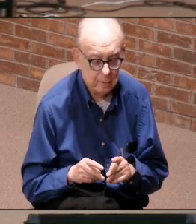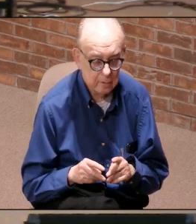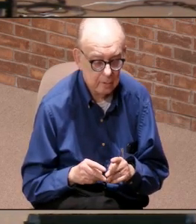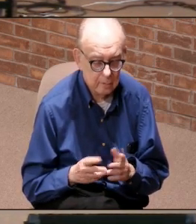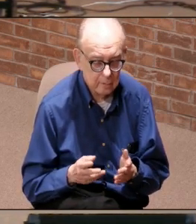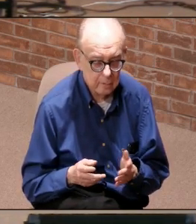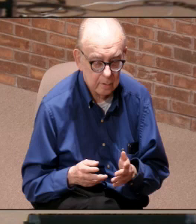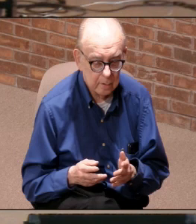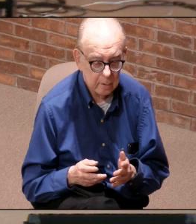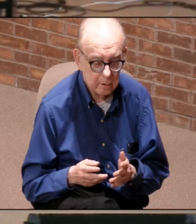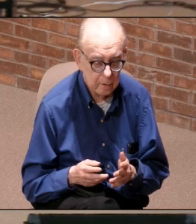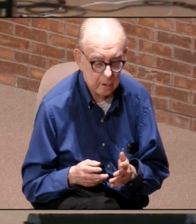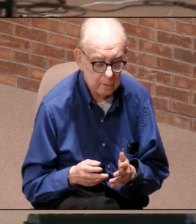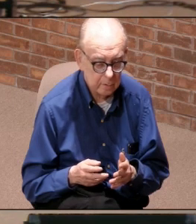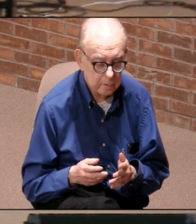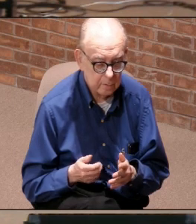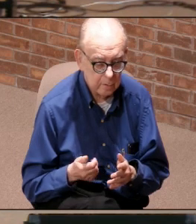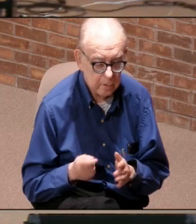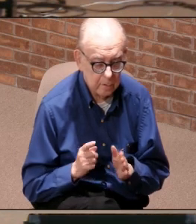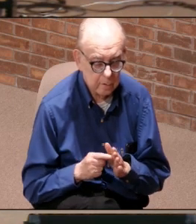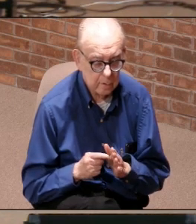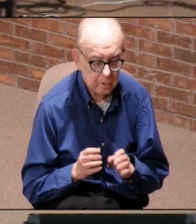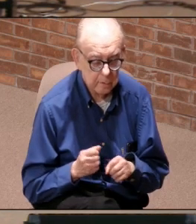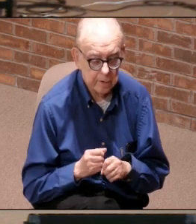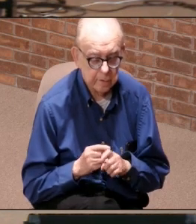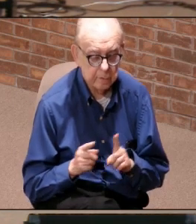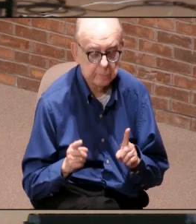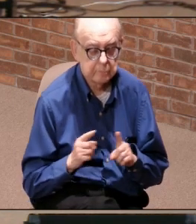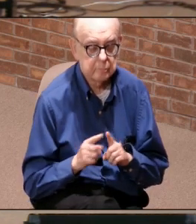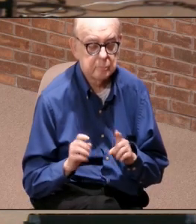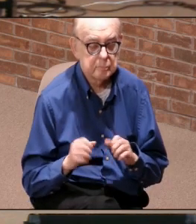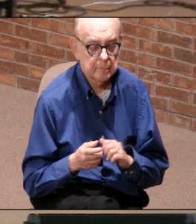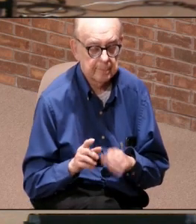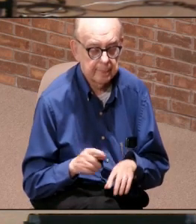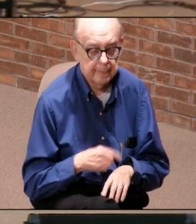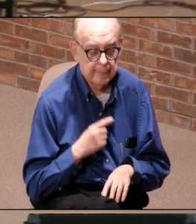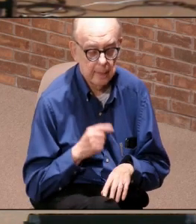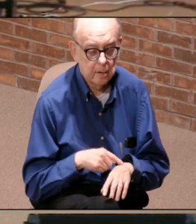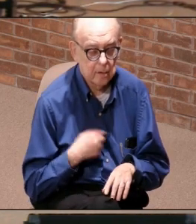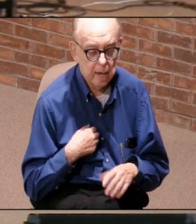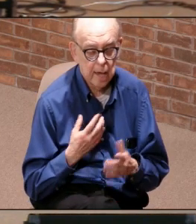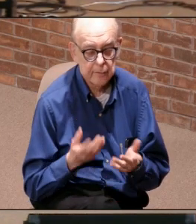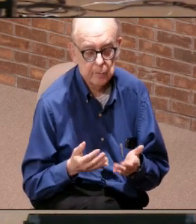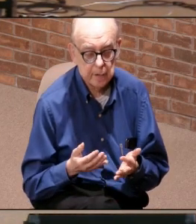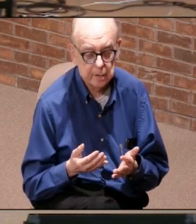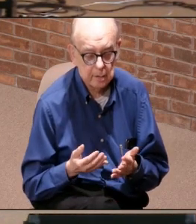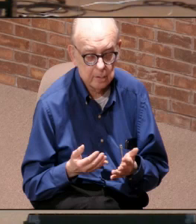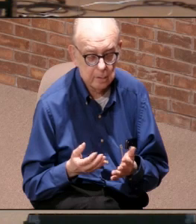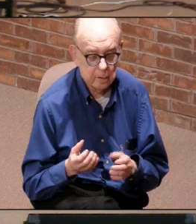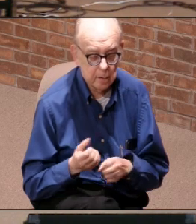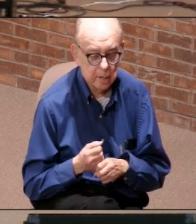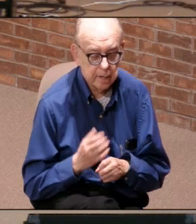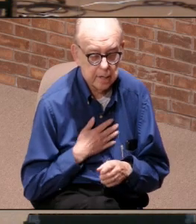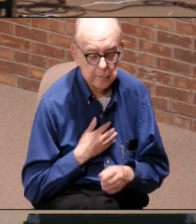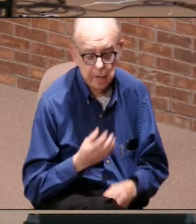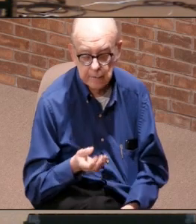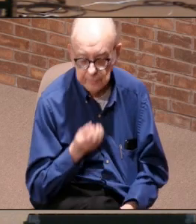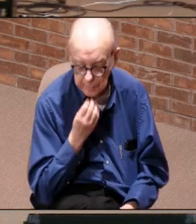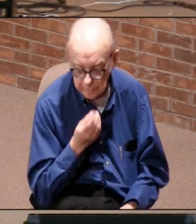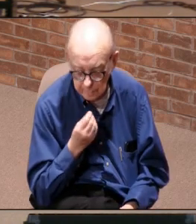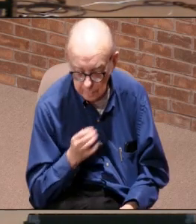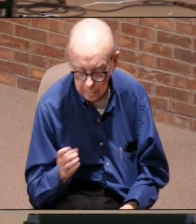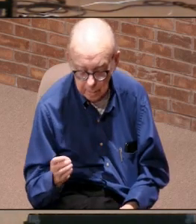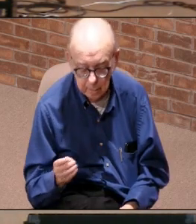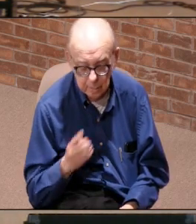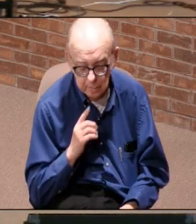know, those 10 seconds makes a big difference on how long I've got to wait to get my food. And